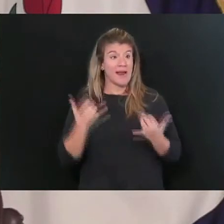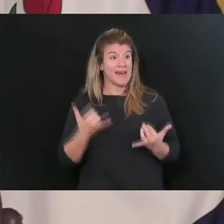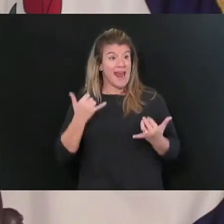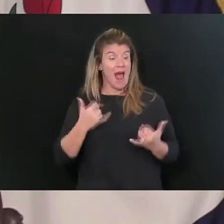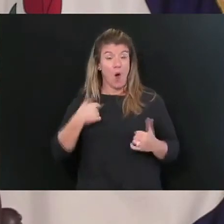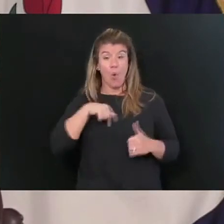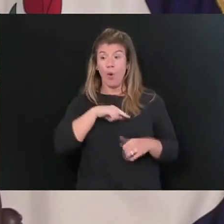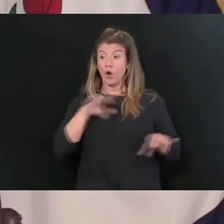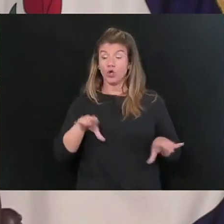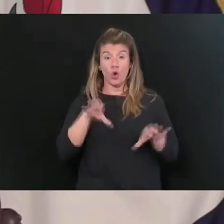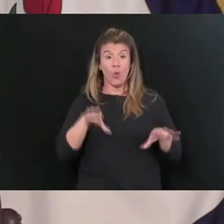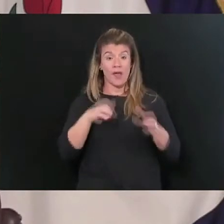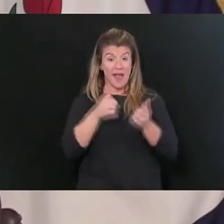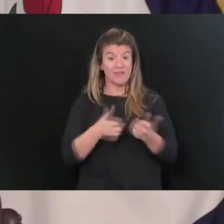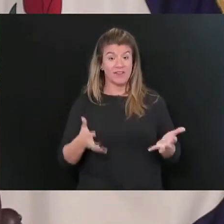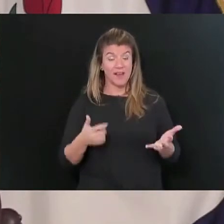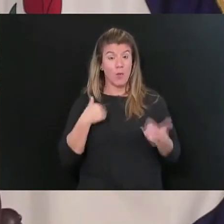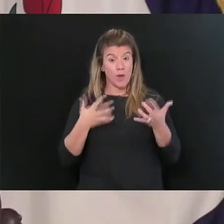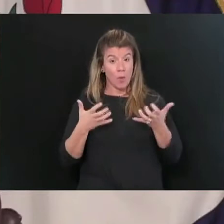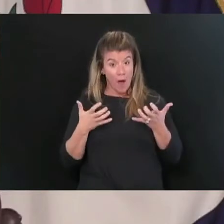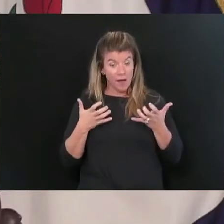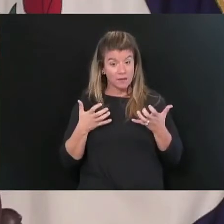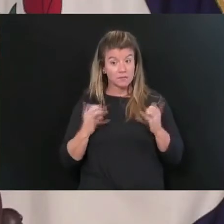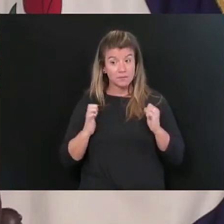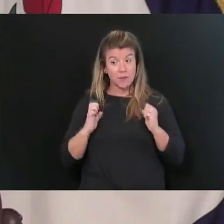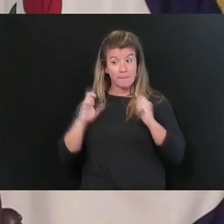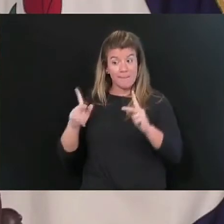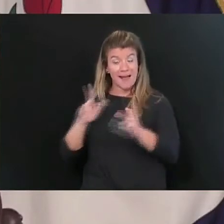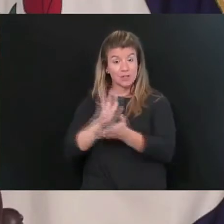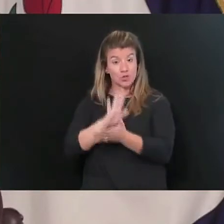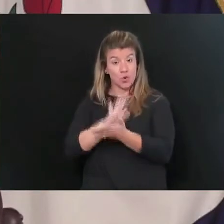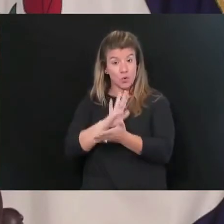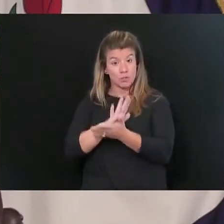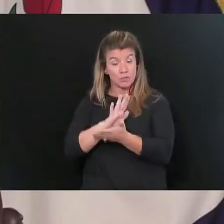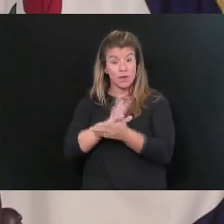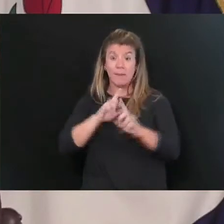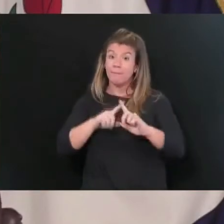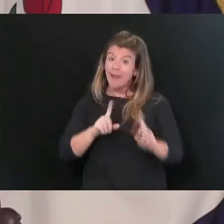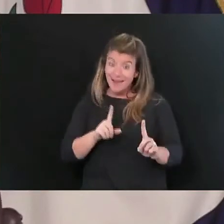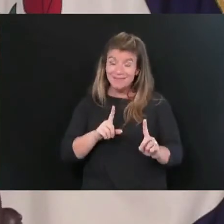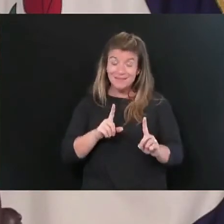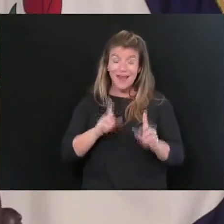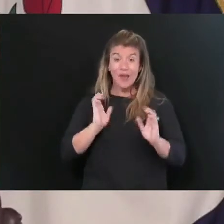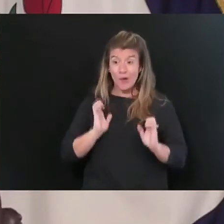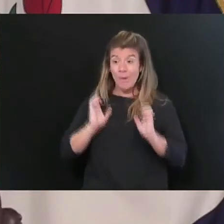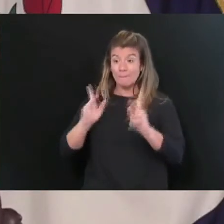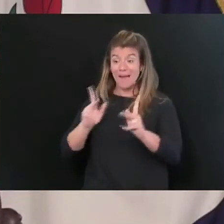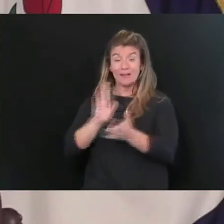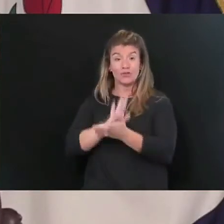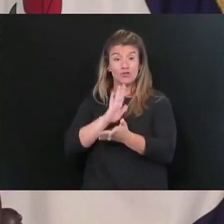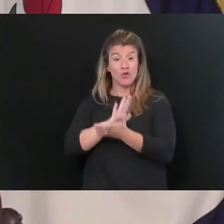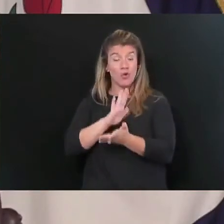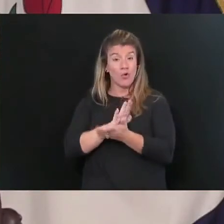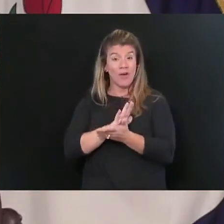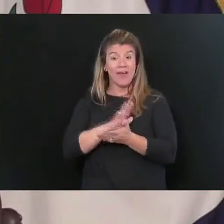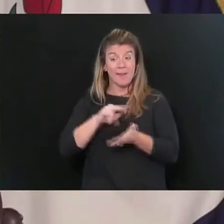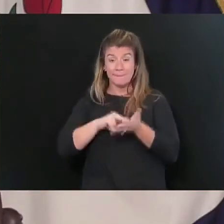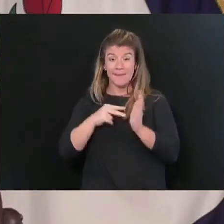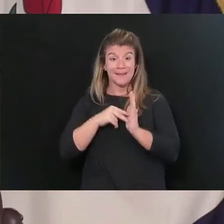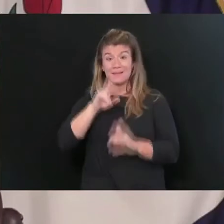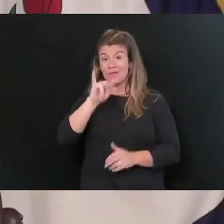to do, we should do, is go back to school. But in that, without any question, you raise the risk